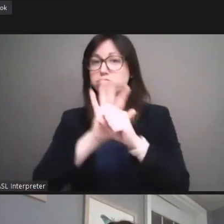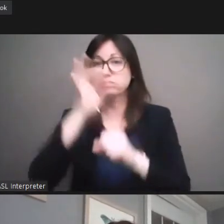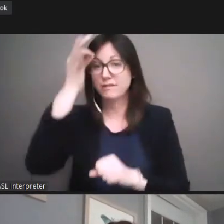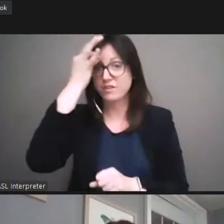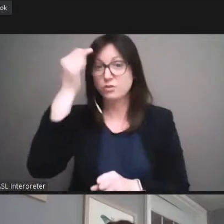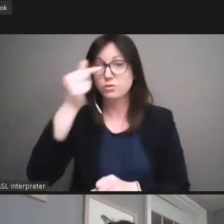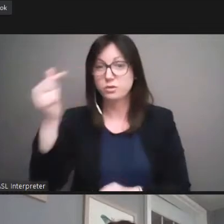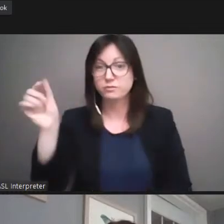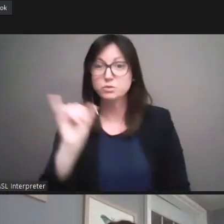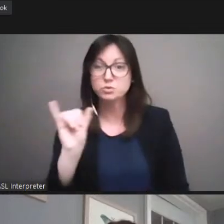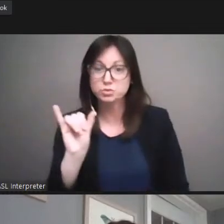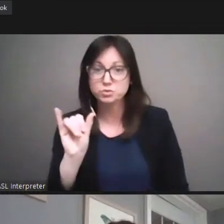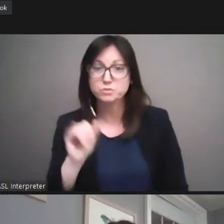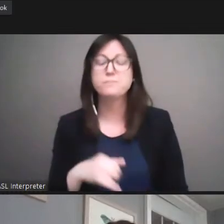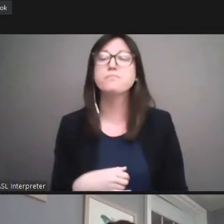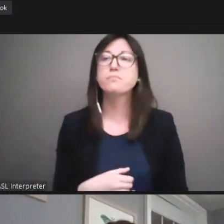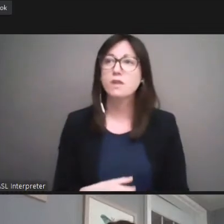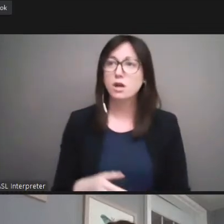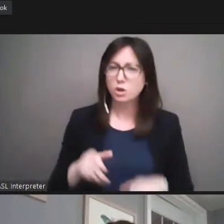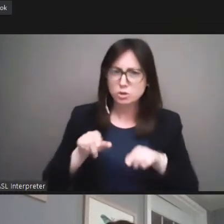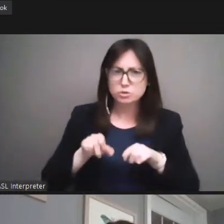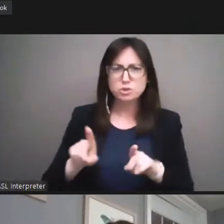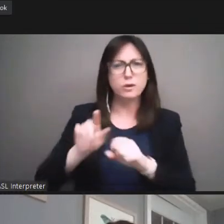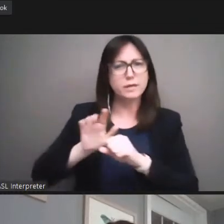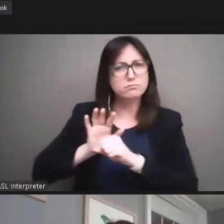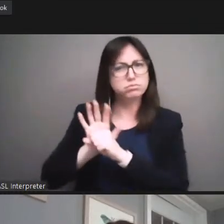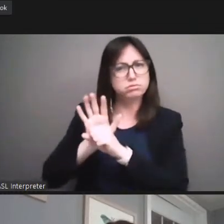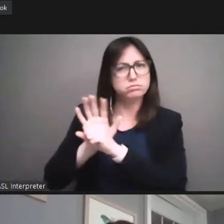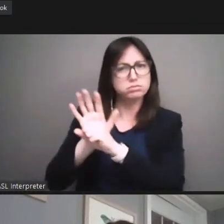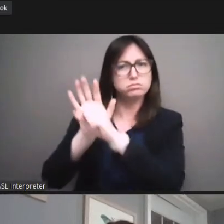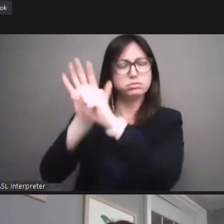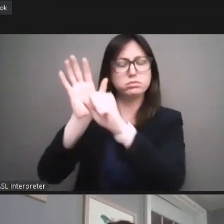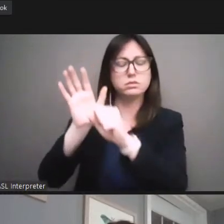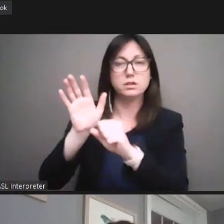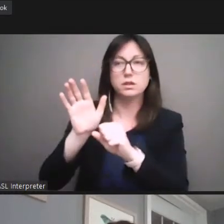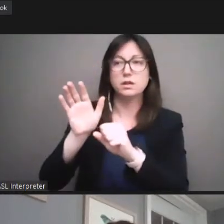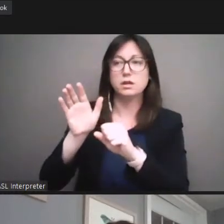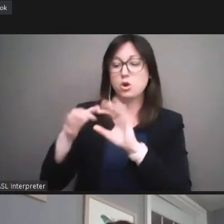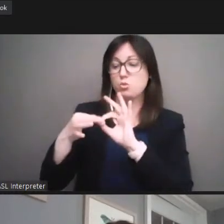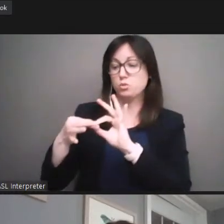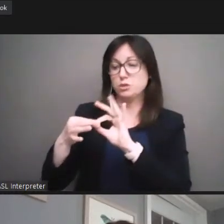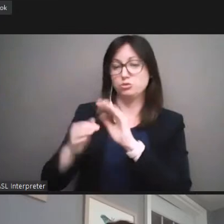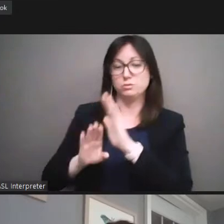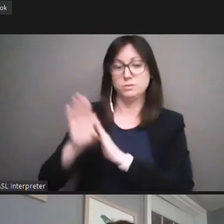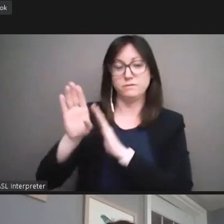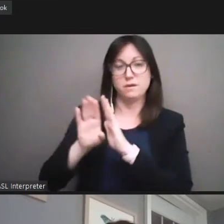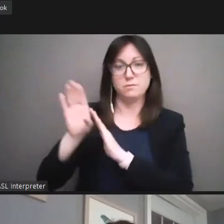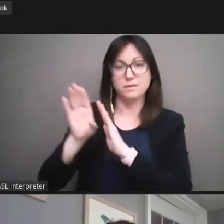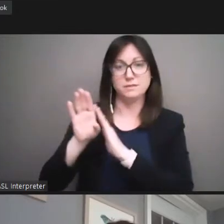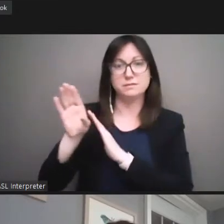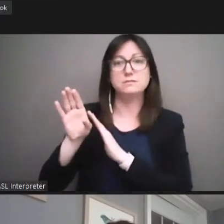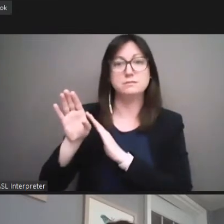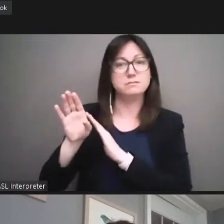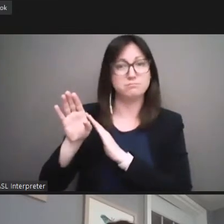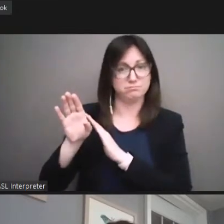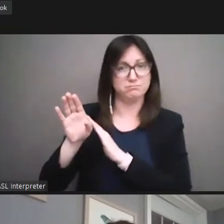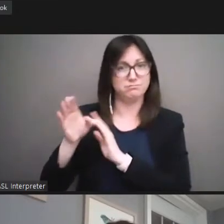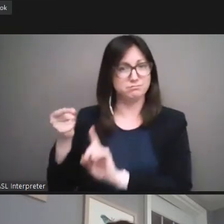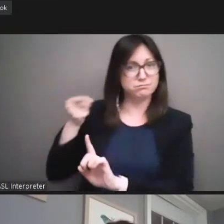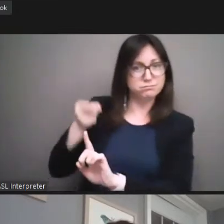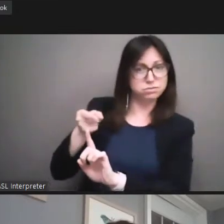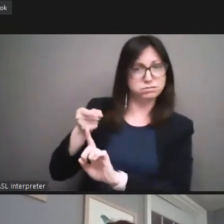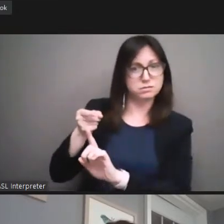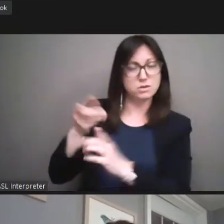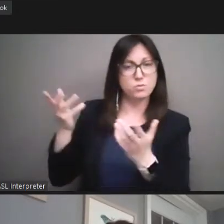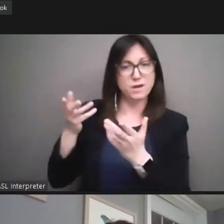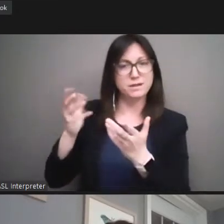what I found in that time is that relationship building has a lot to do with how politics are